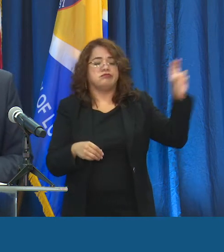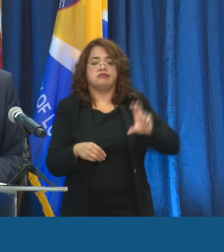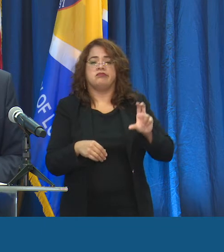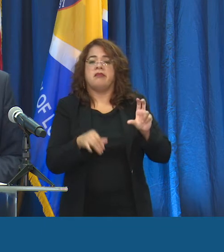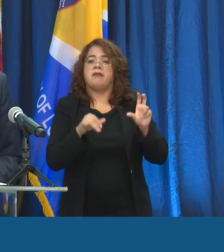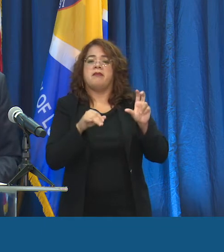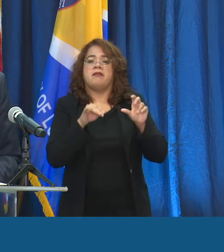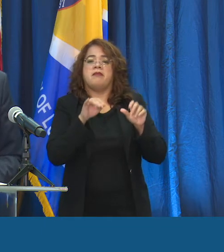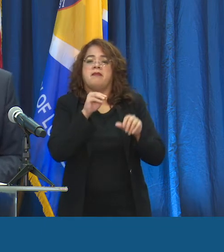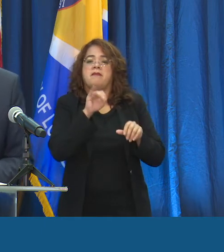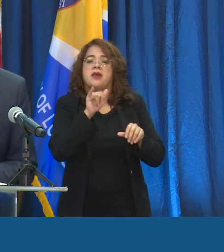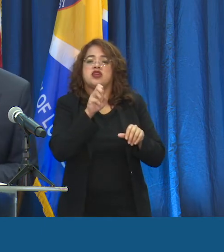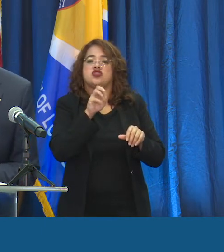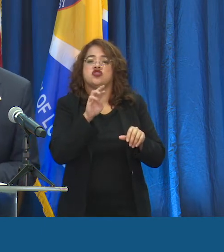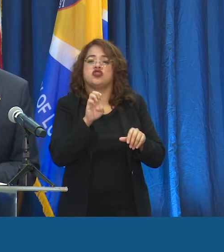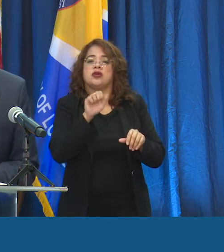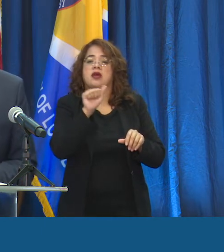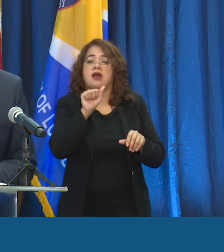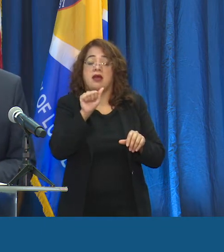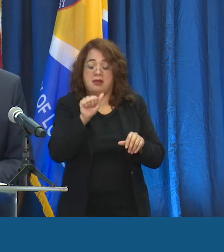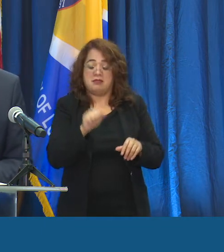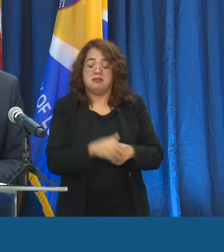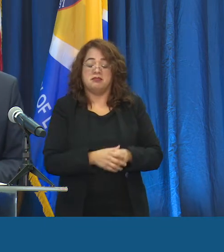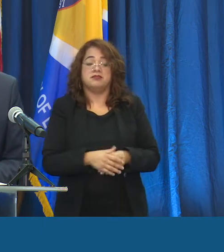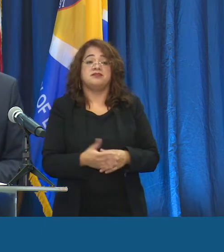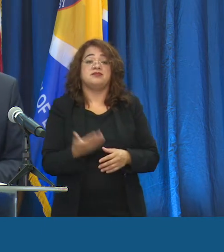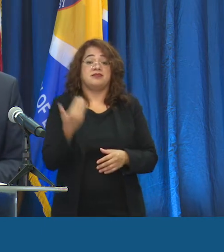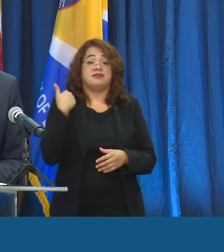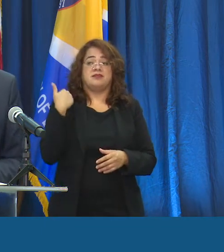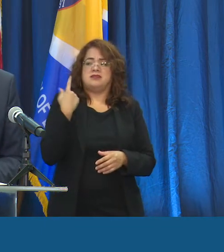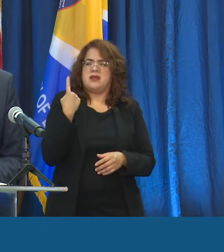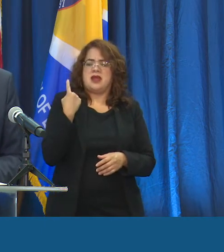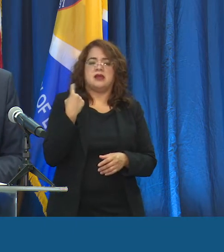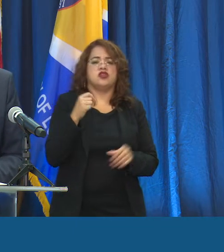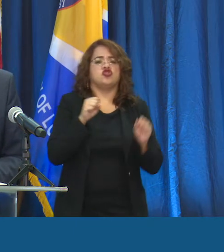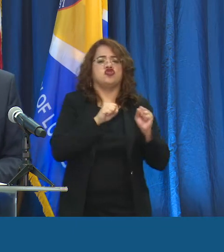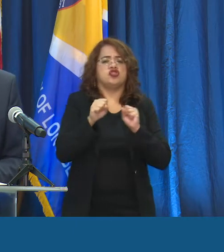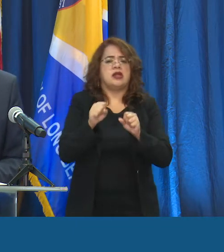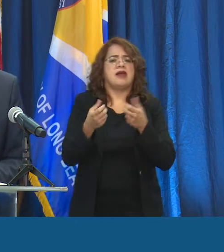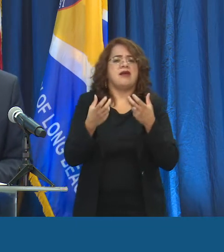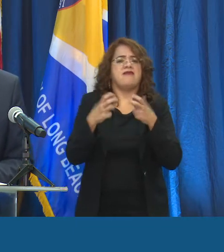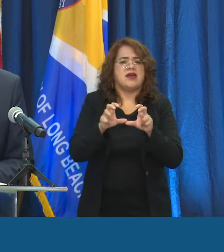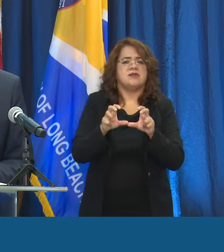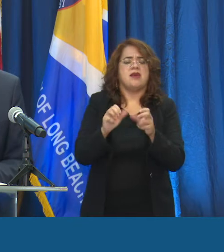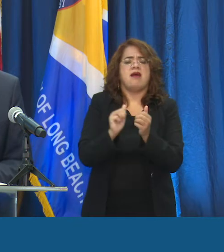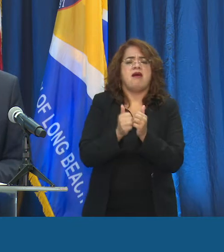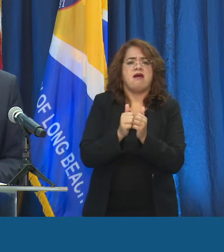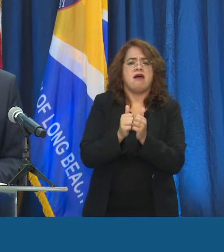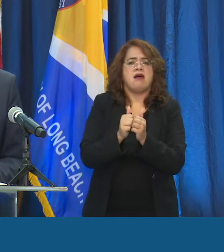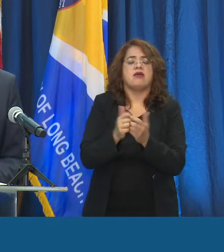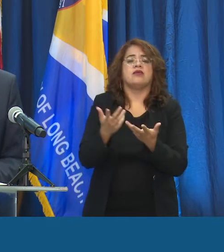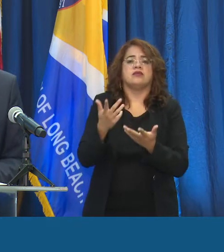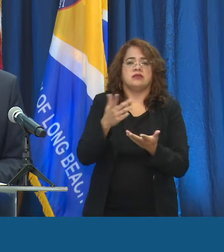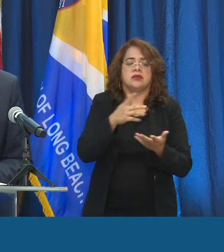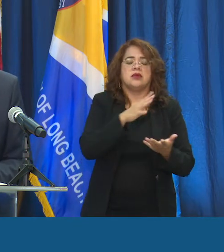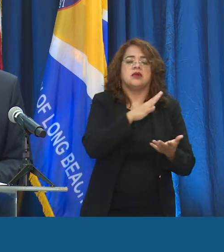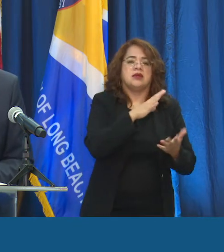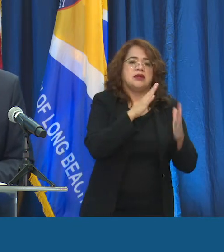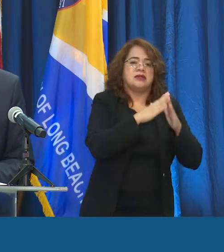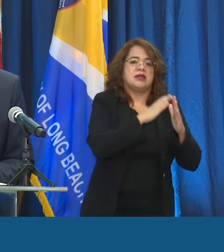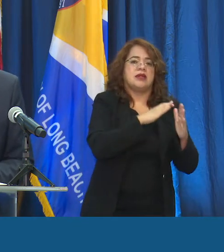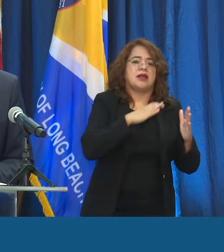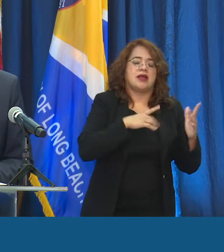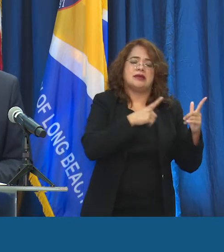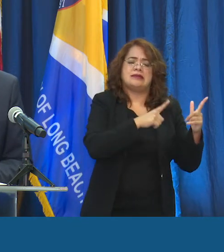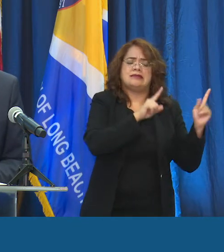Let's talk more about some of the strategic investments. In the past year, the council came to the rescue of an asset that we love